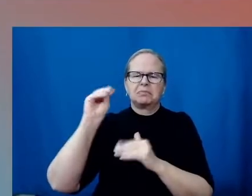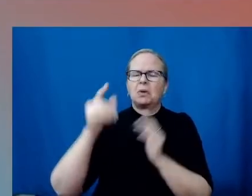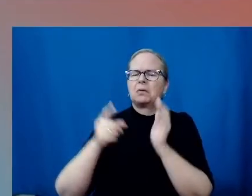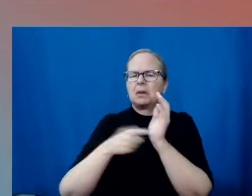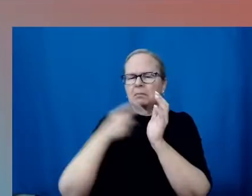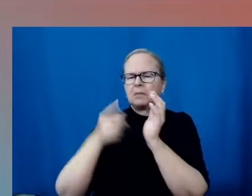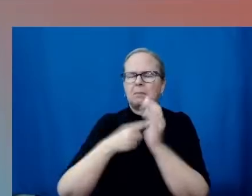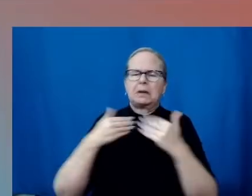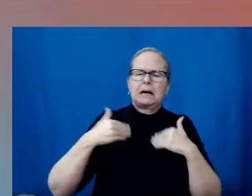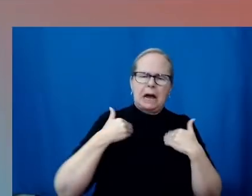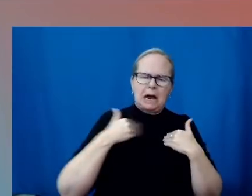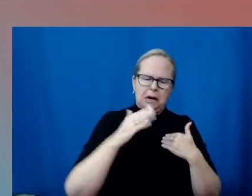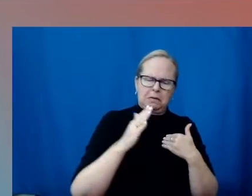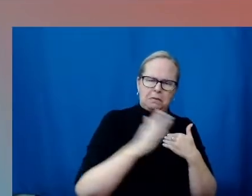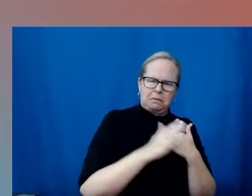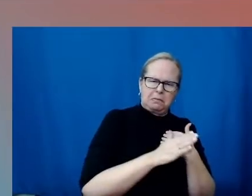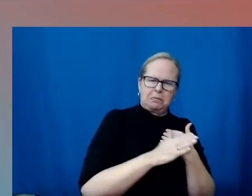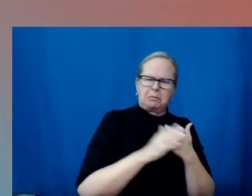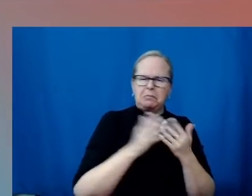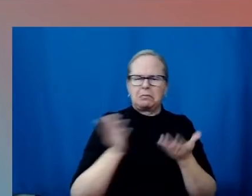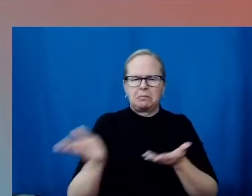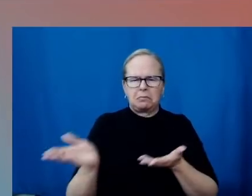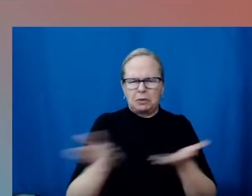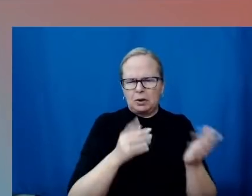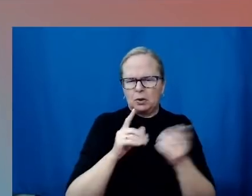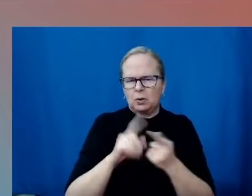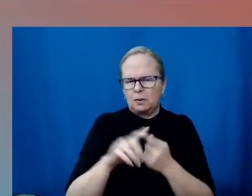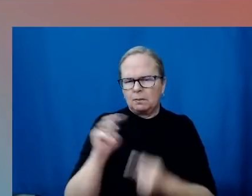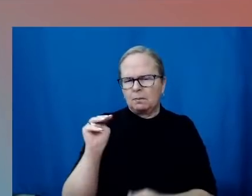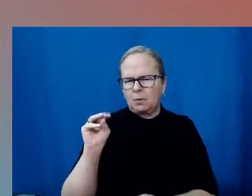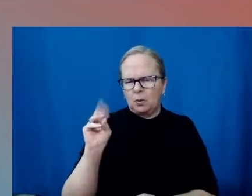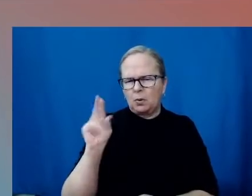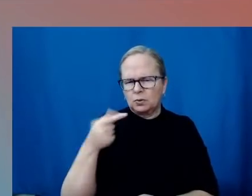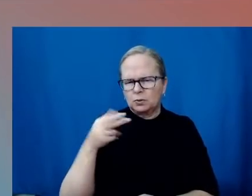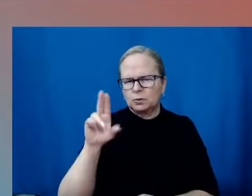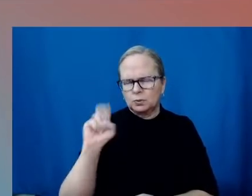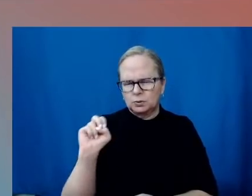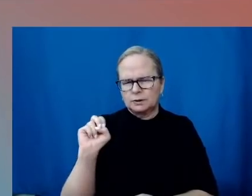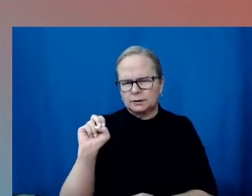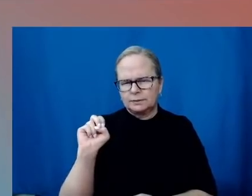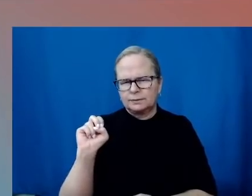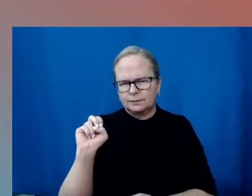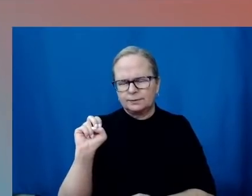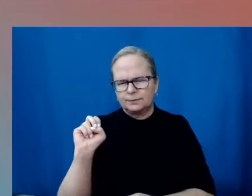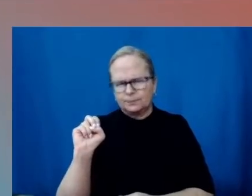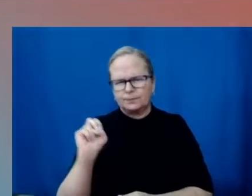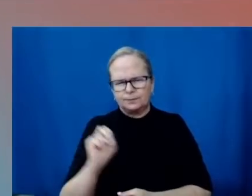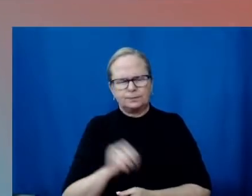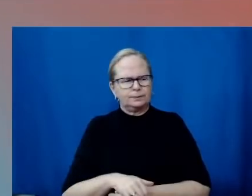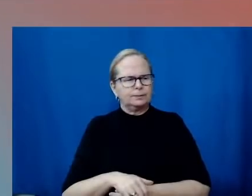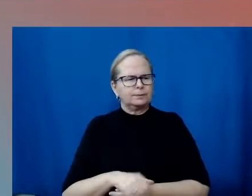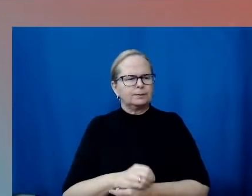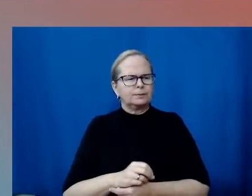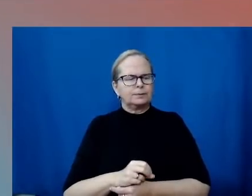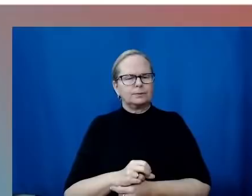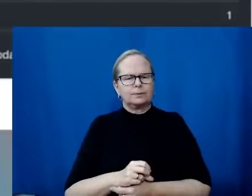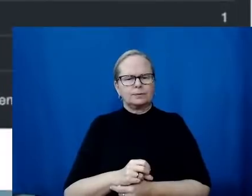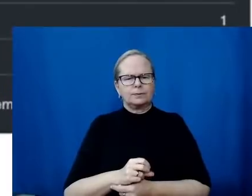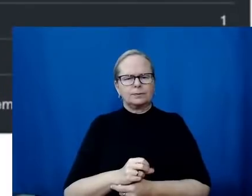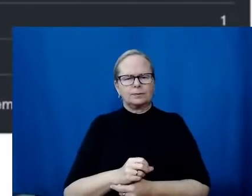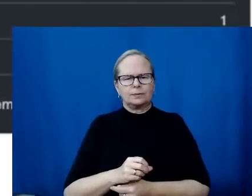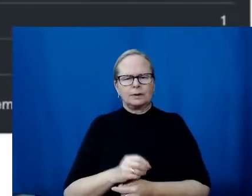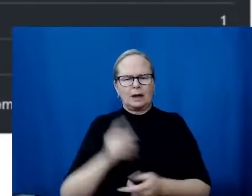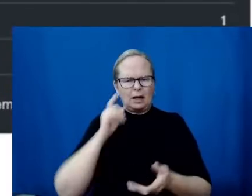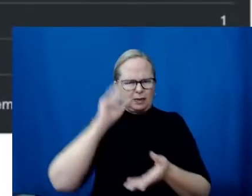sporadic younger person coming into the morgue, but generally it's a lot of older people. So if you just make that slide a little bigger so I can